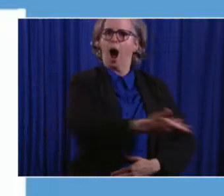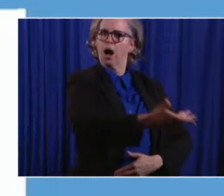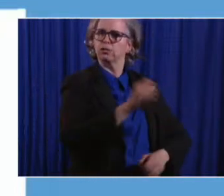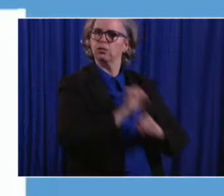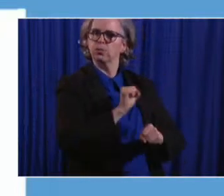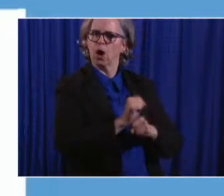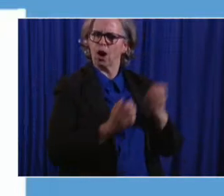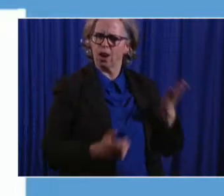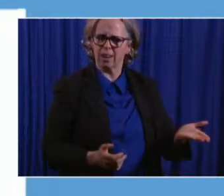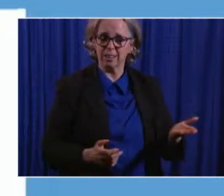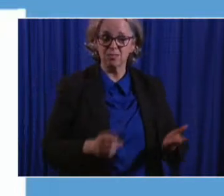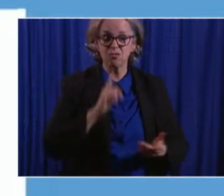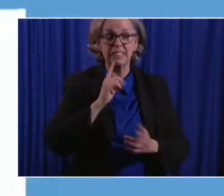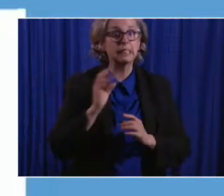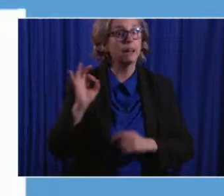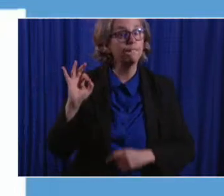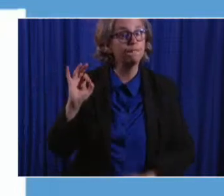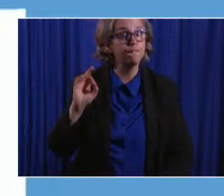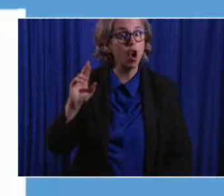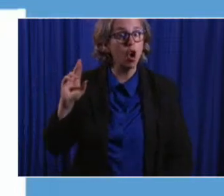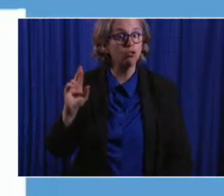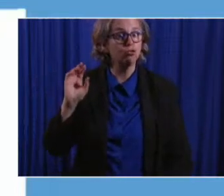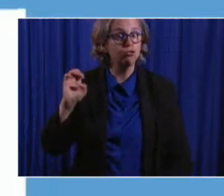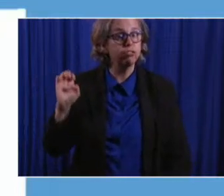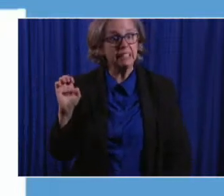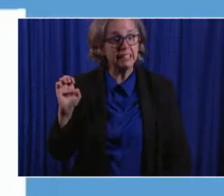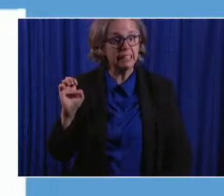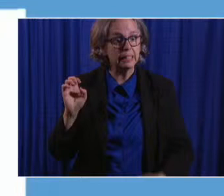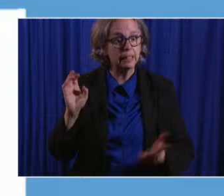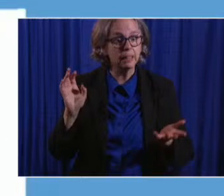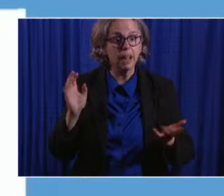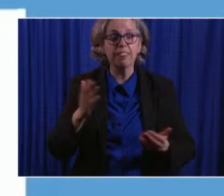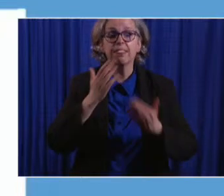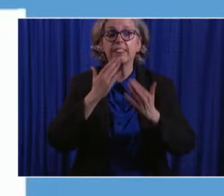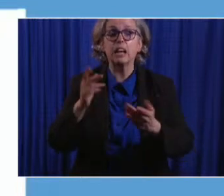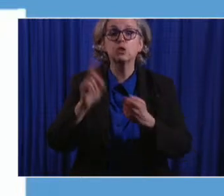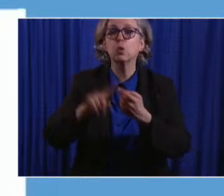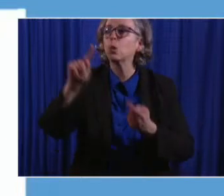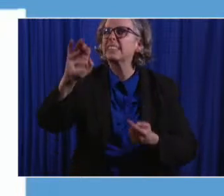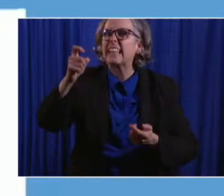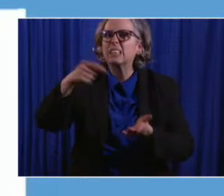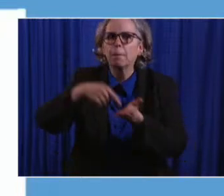no charge, thanks to the generosity of the taxpayers of the state of Ohio.